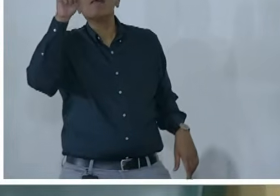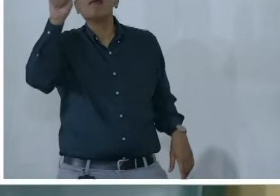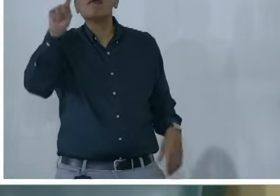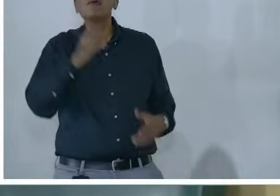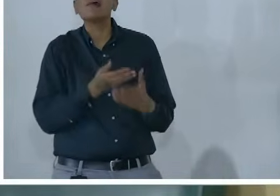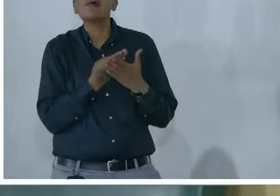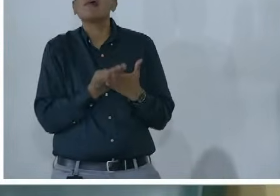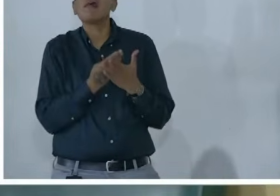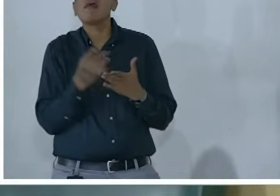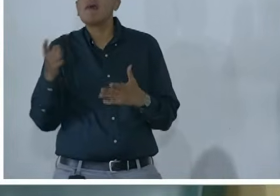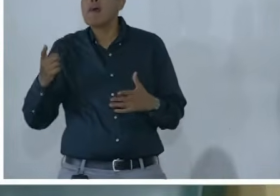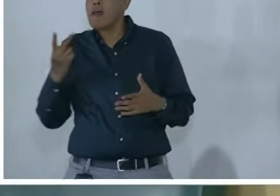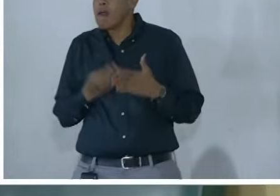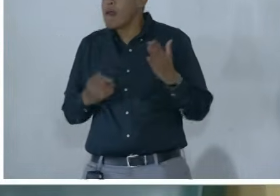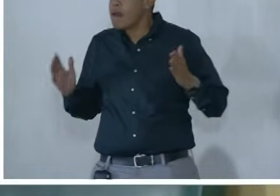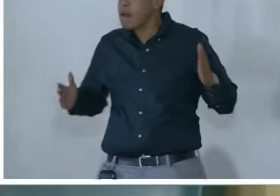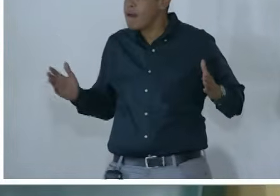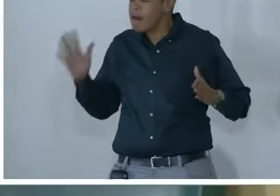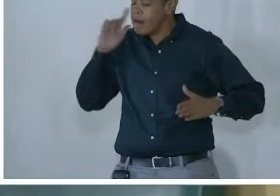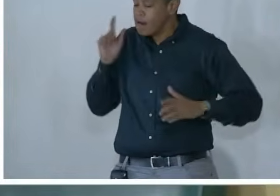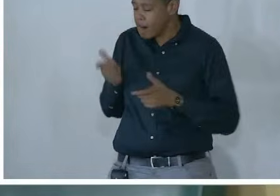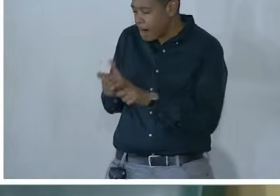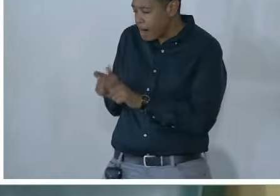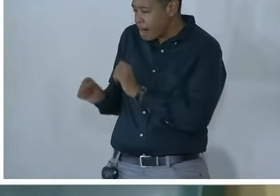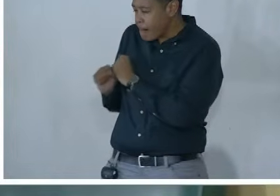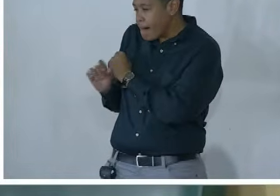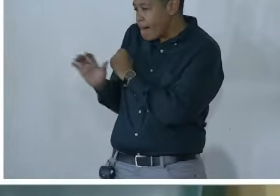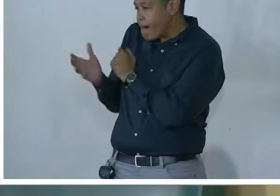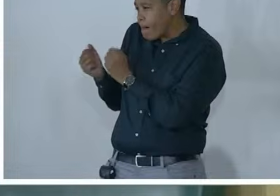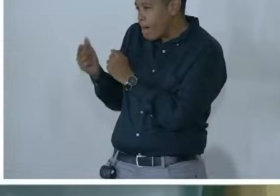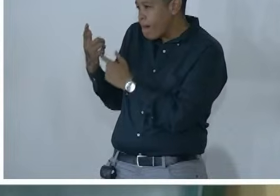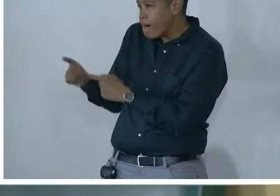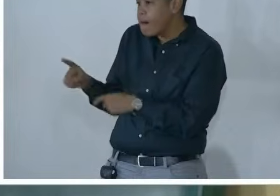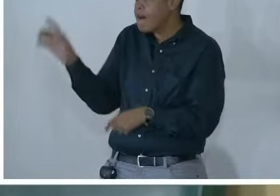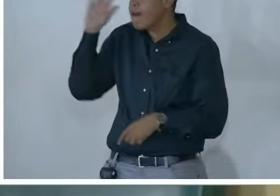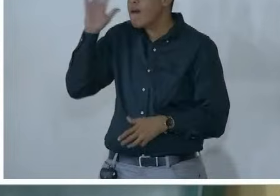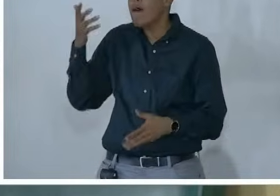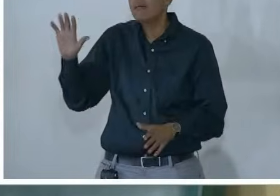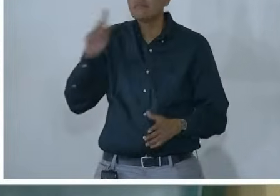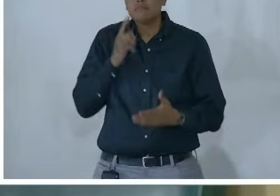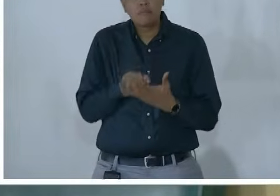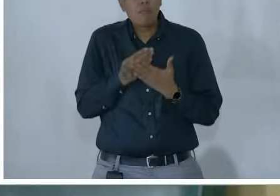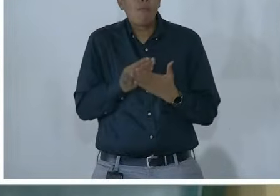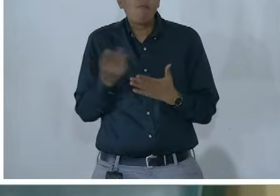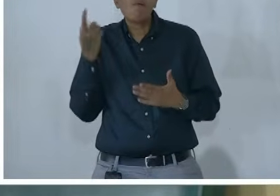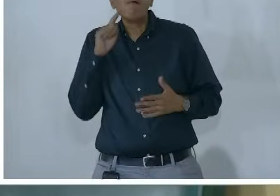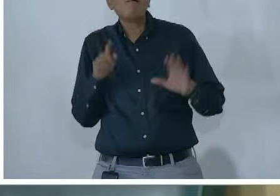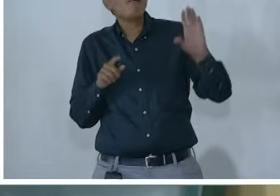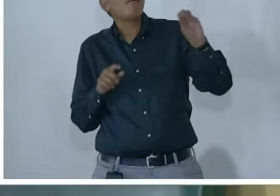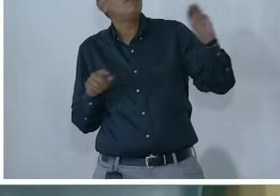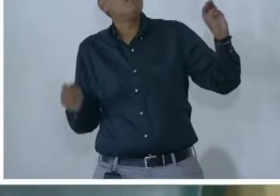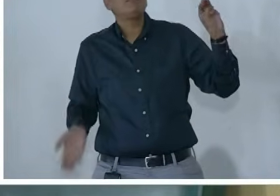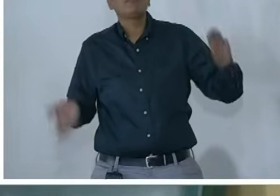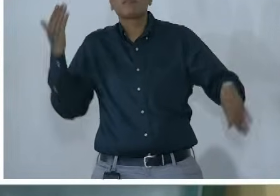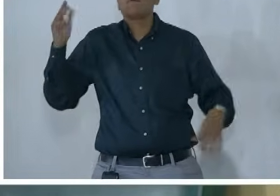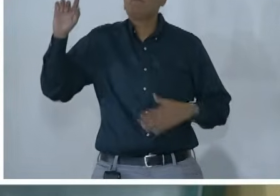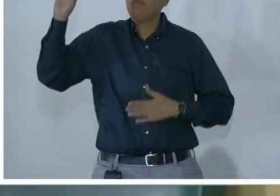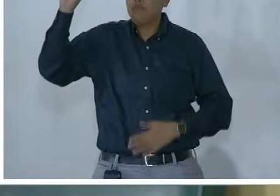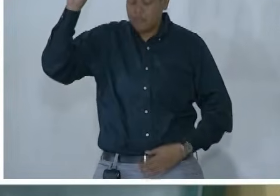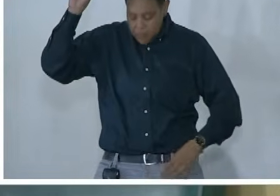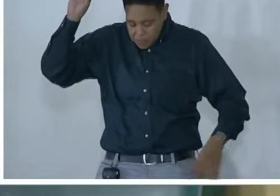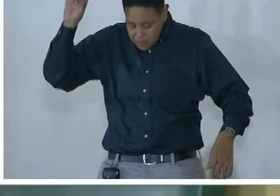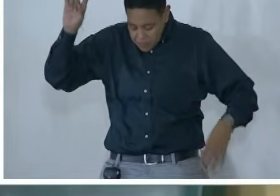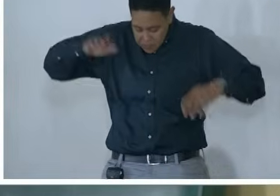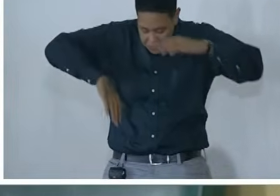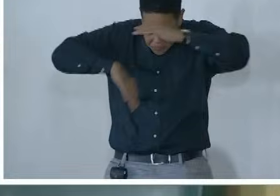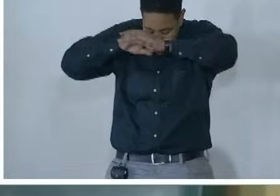raise size would be for the micro market entities. They'll be allowed to raise capital from $50 million to a maximum